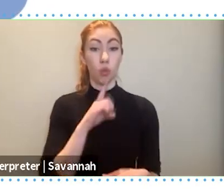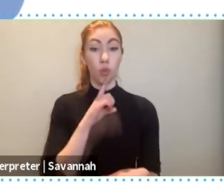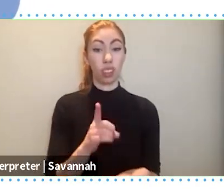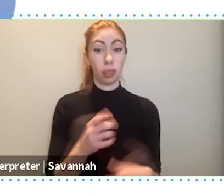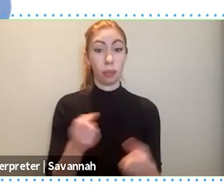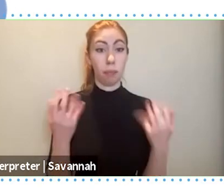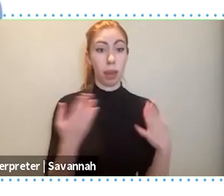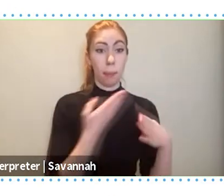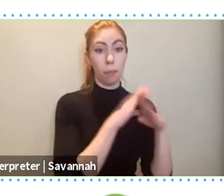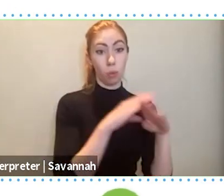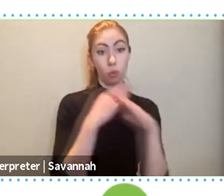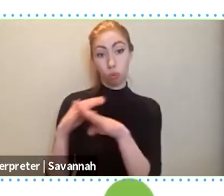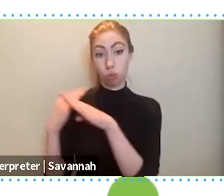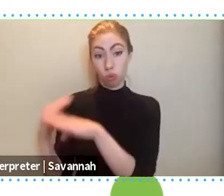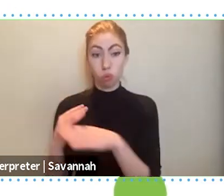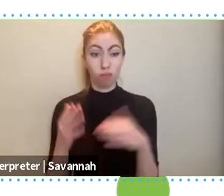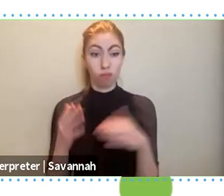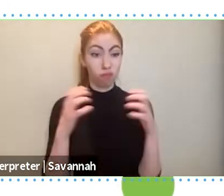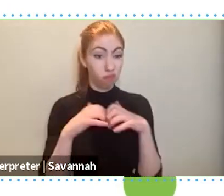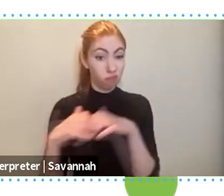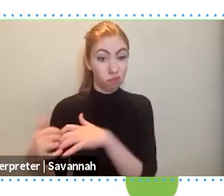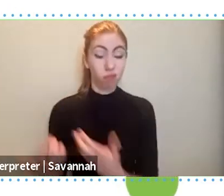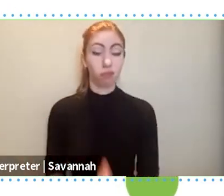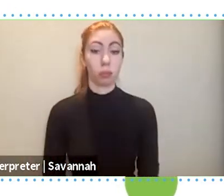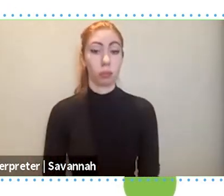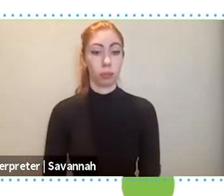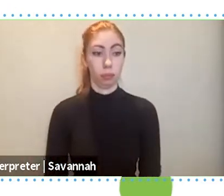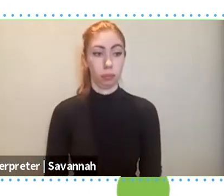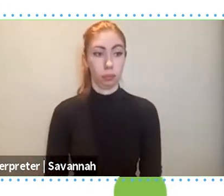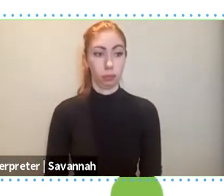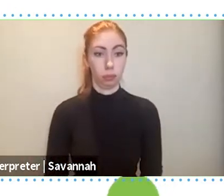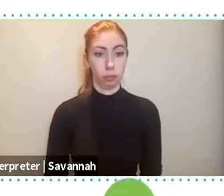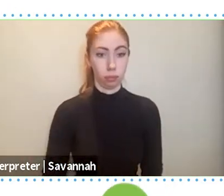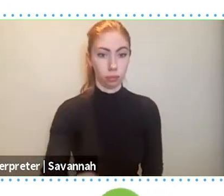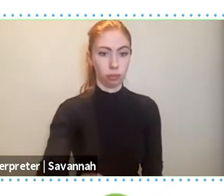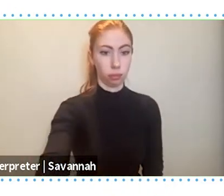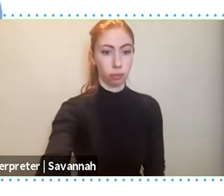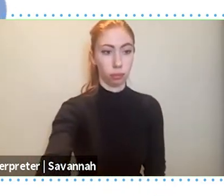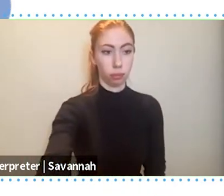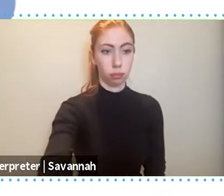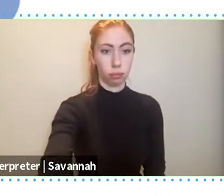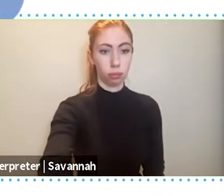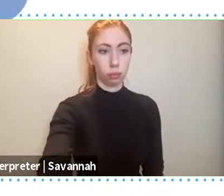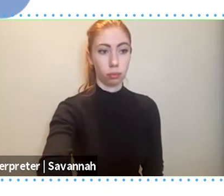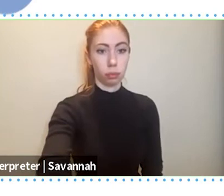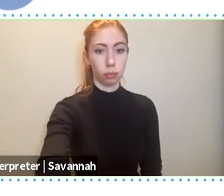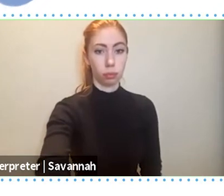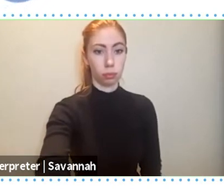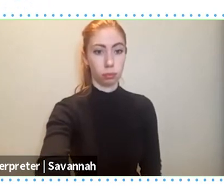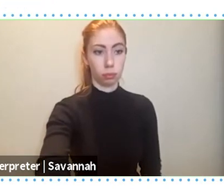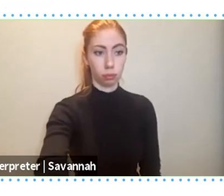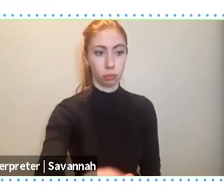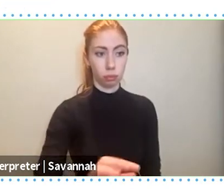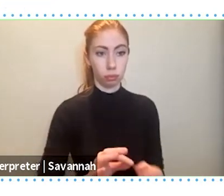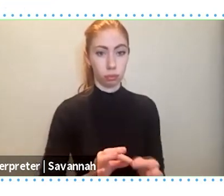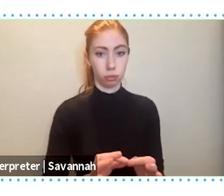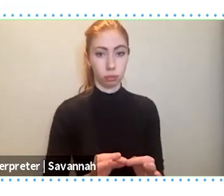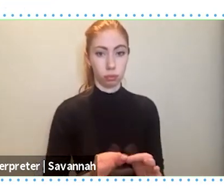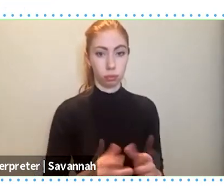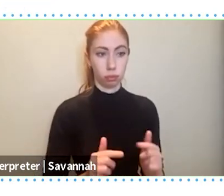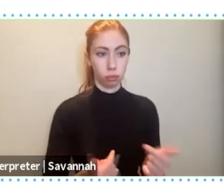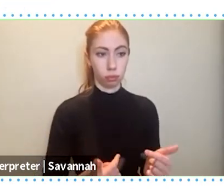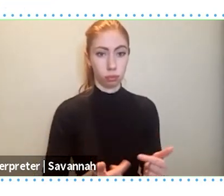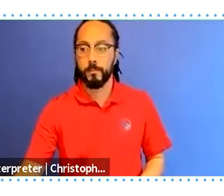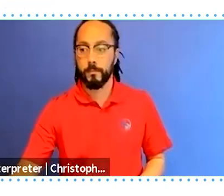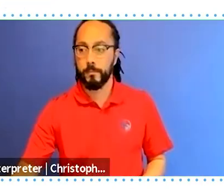interesting discussion, because we start and end within the confines of the paradigm. I don't know what a completely new business structure would